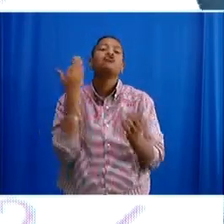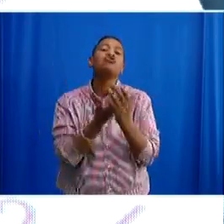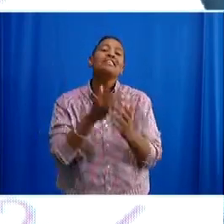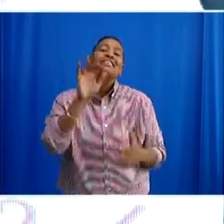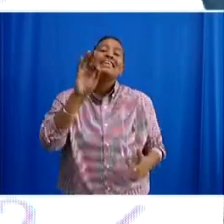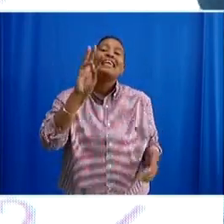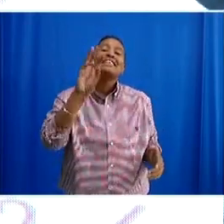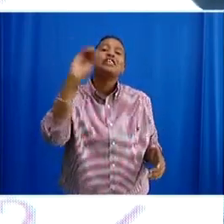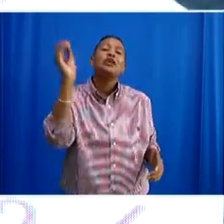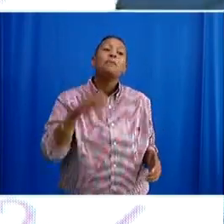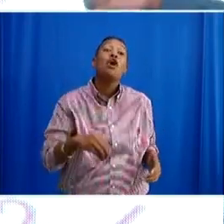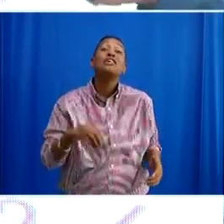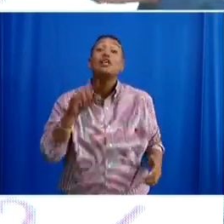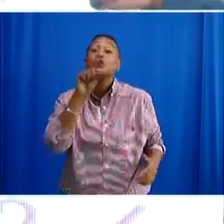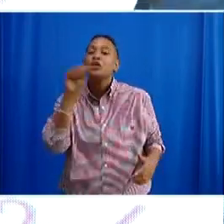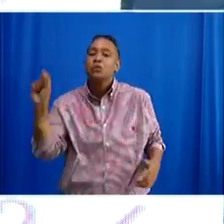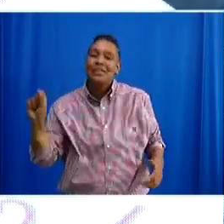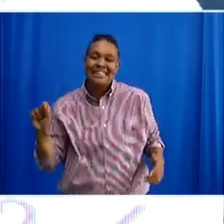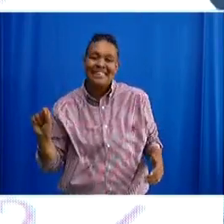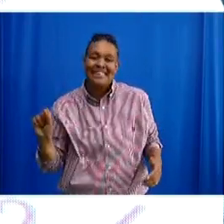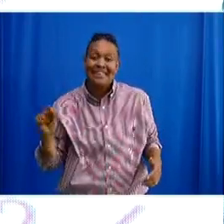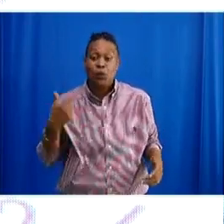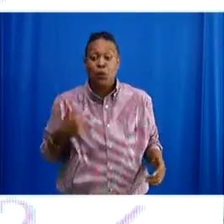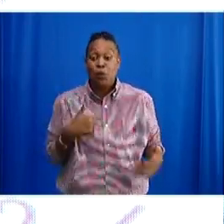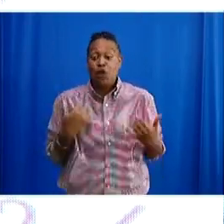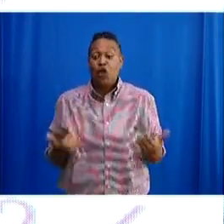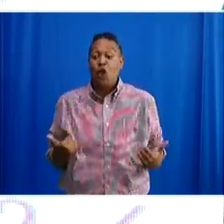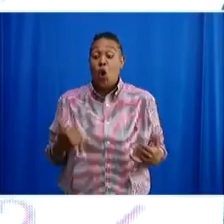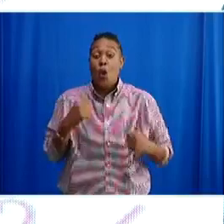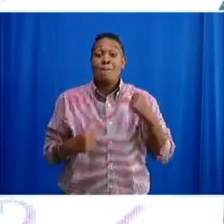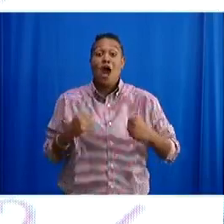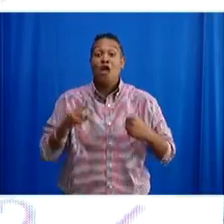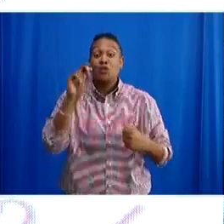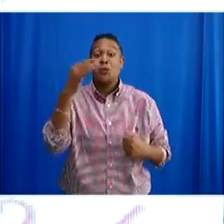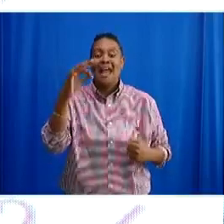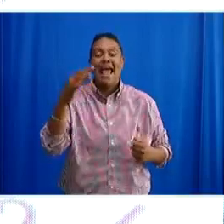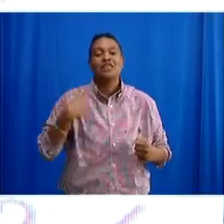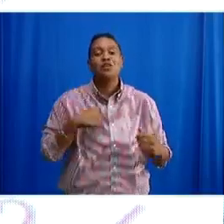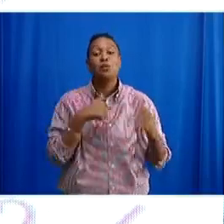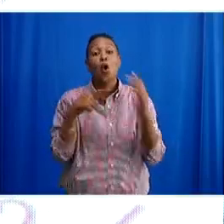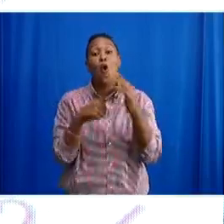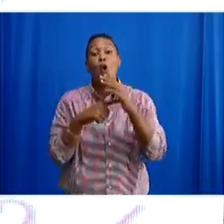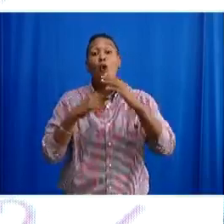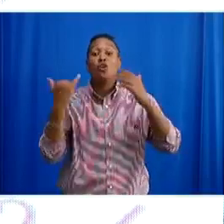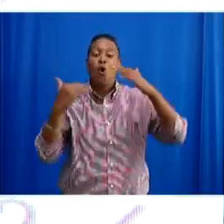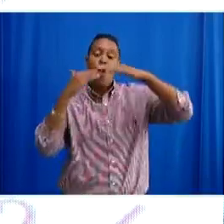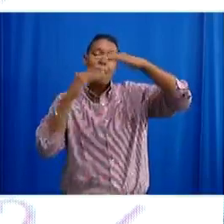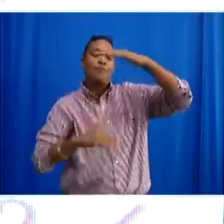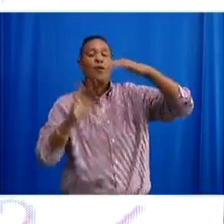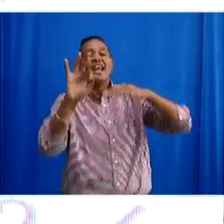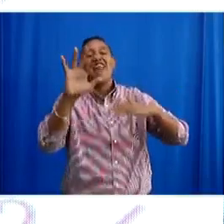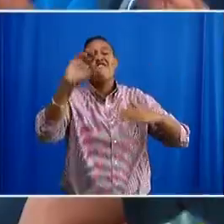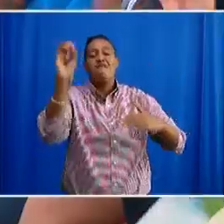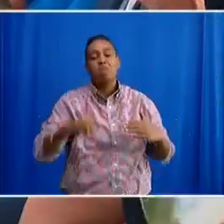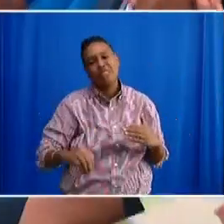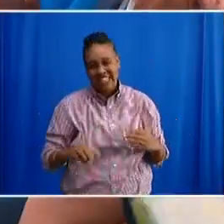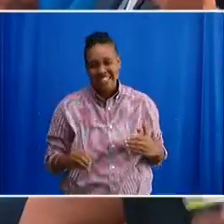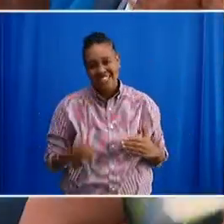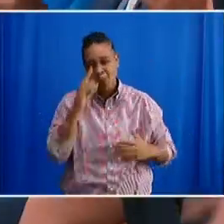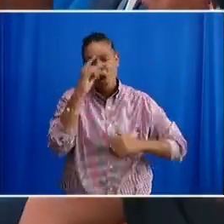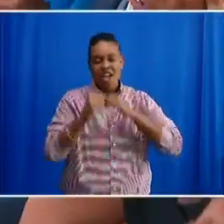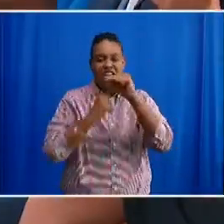96% in 2020. By March 2019, we were at 95%, 1 year ahead of